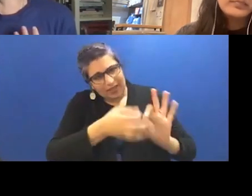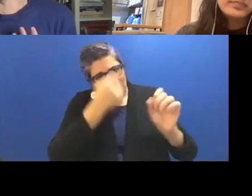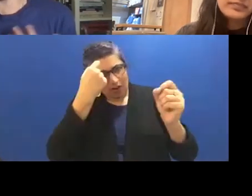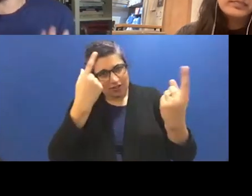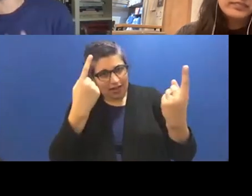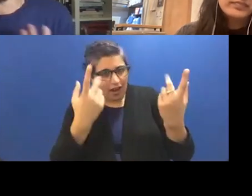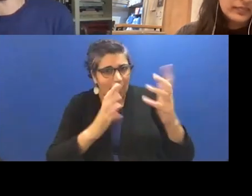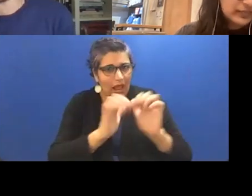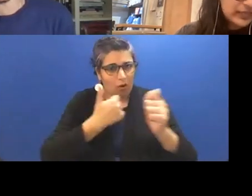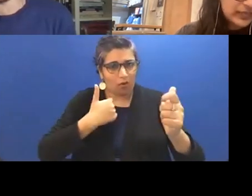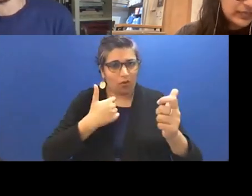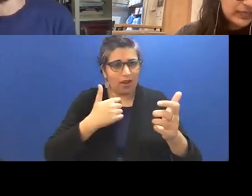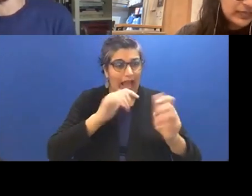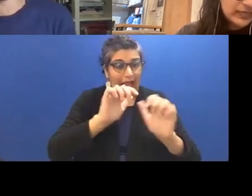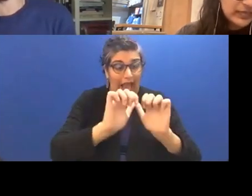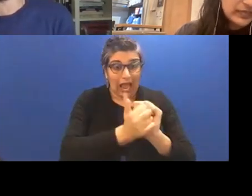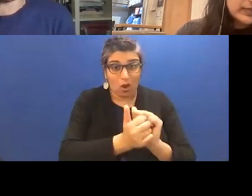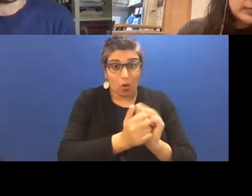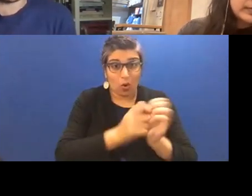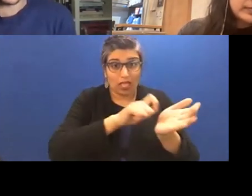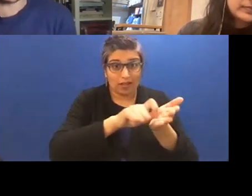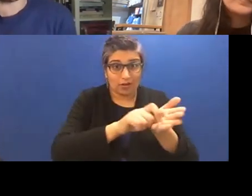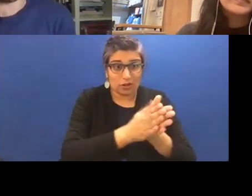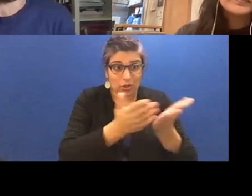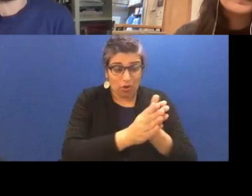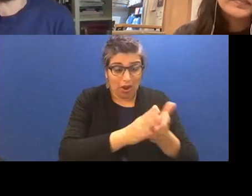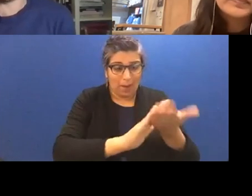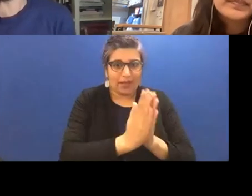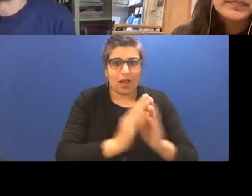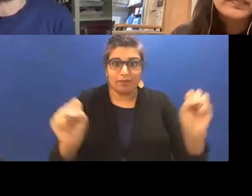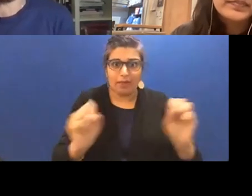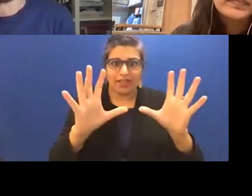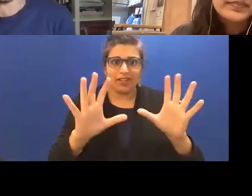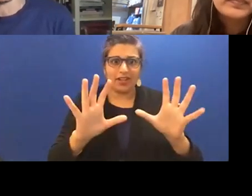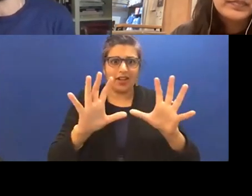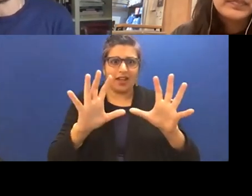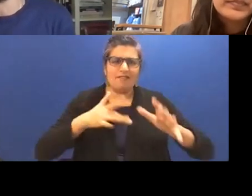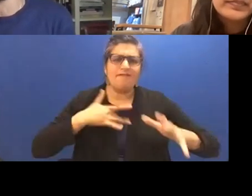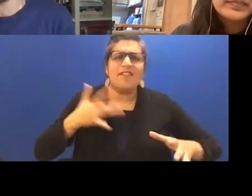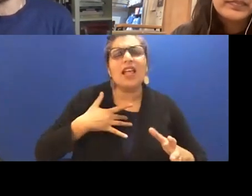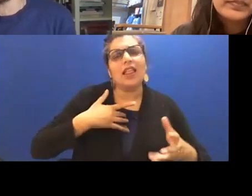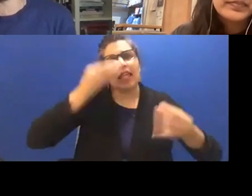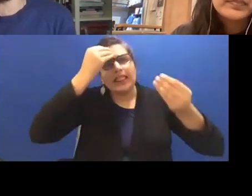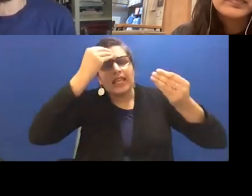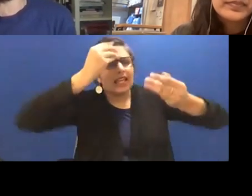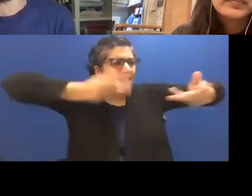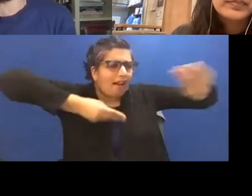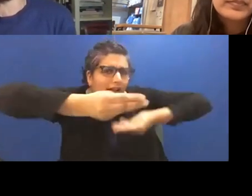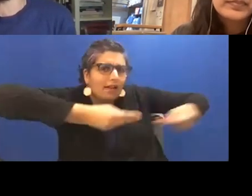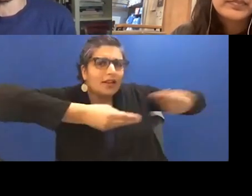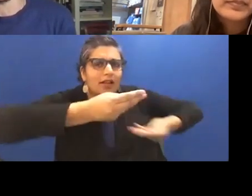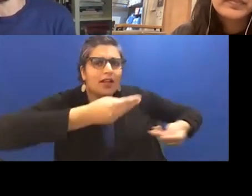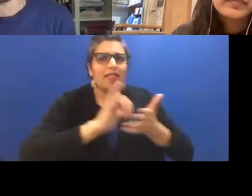kind of becomes magic in a larger kind of circuit of feeling and thinking and exchange. Those are, I think,